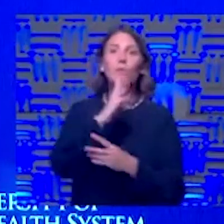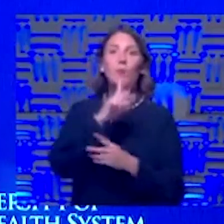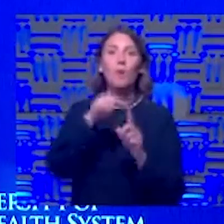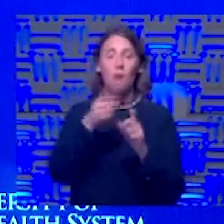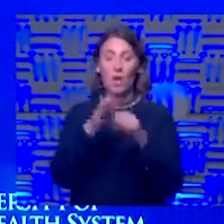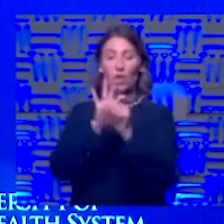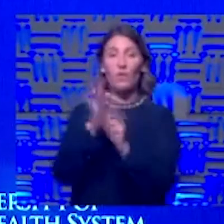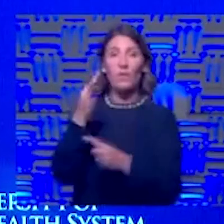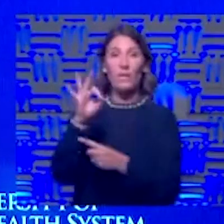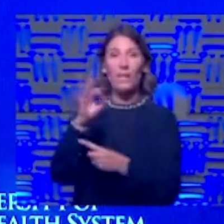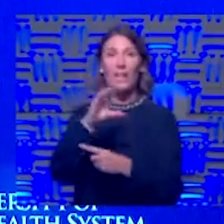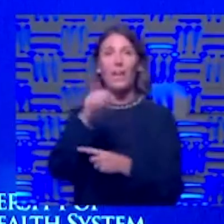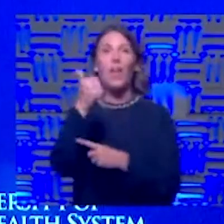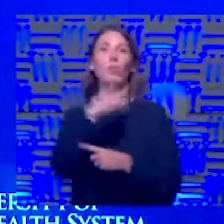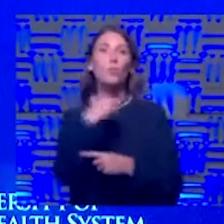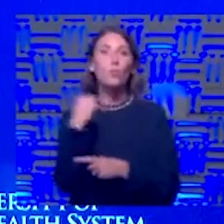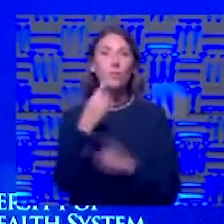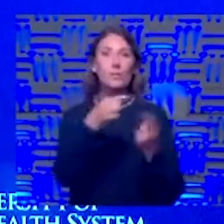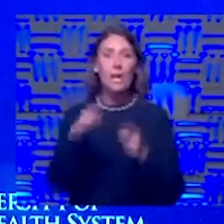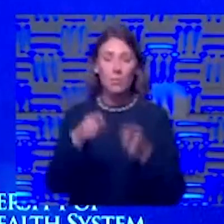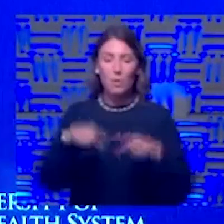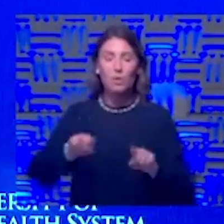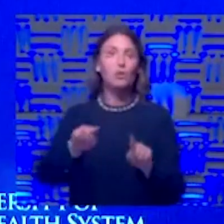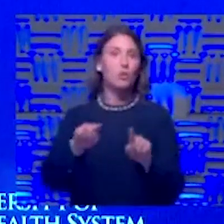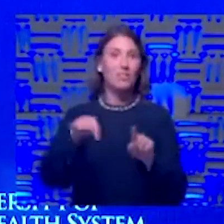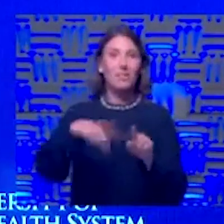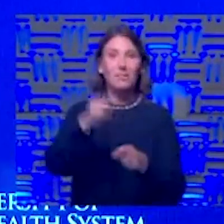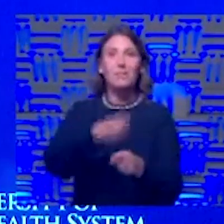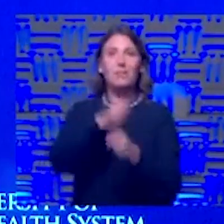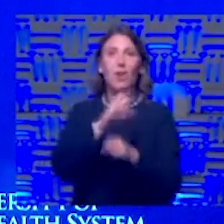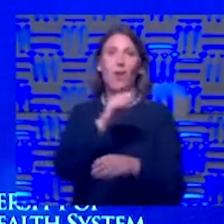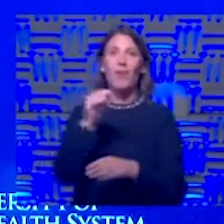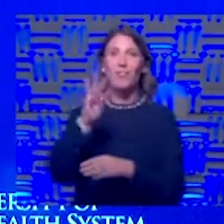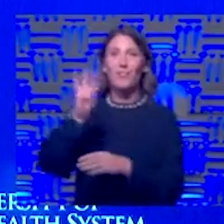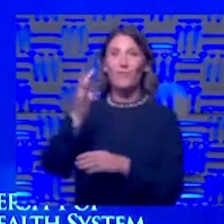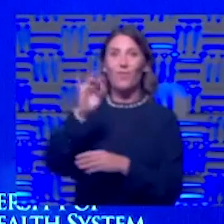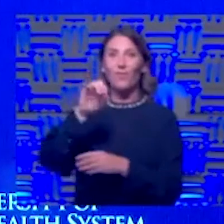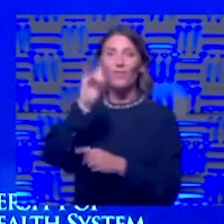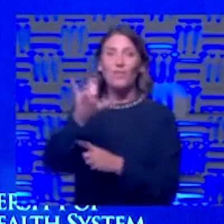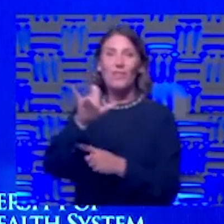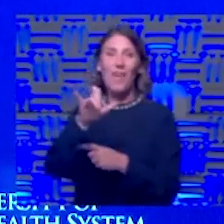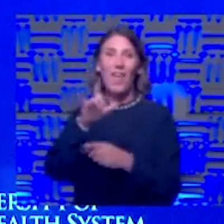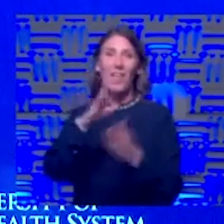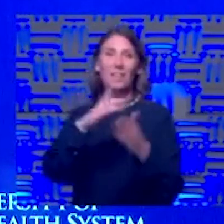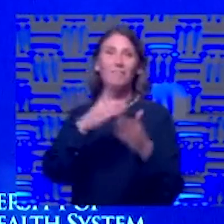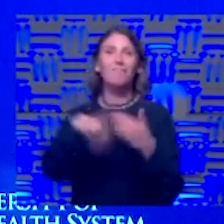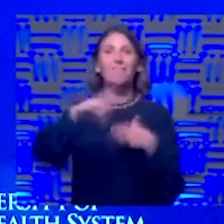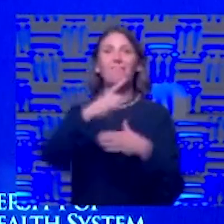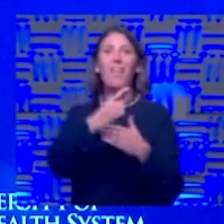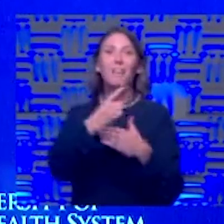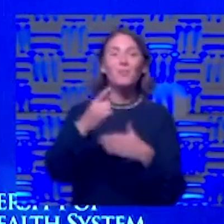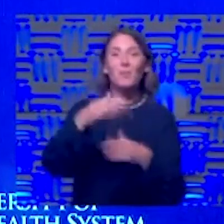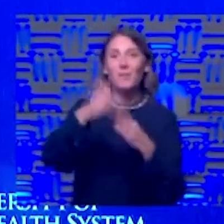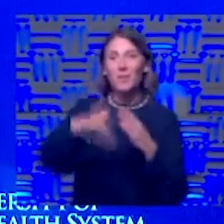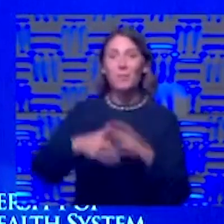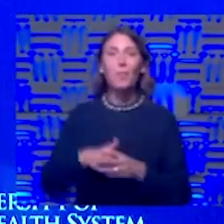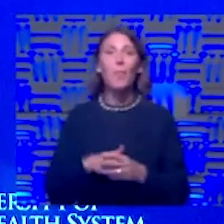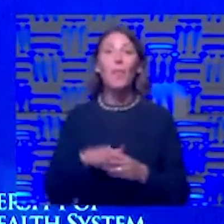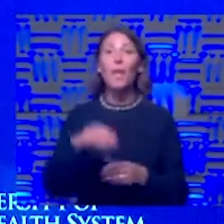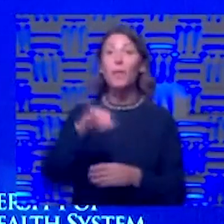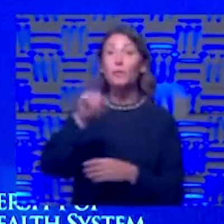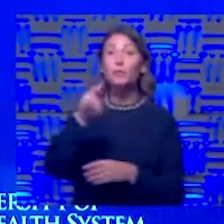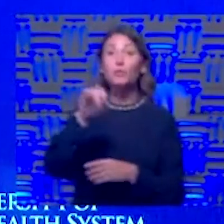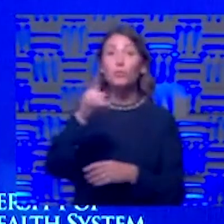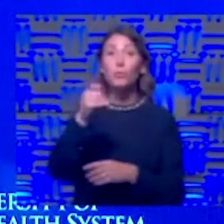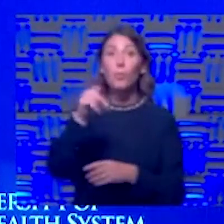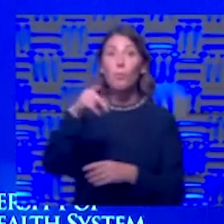COVID-19 and then the other risk that happens this time of year. We've got 4th of July coming up next weekend. So we're going to be joined by Jennifer Parks. She is the nursing manager in